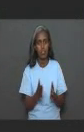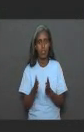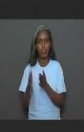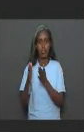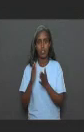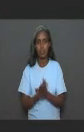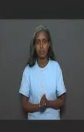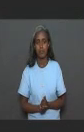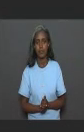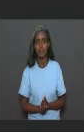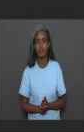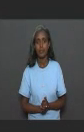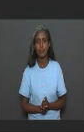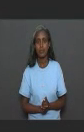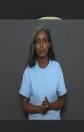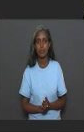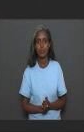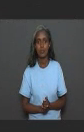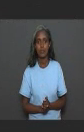Students, let's get ready.